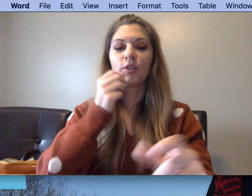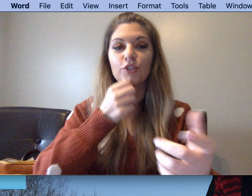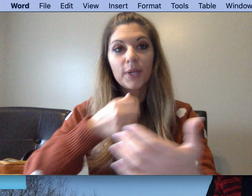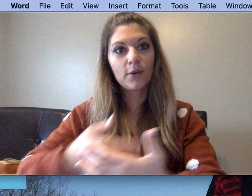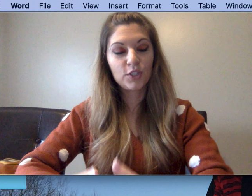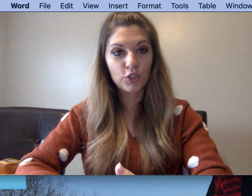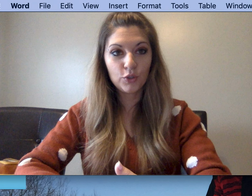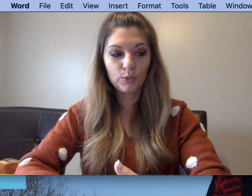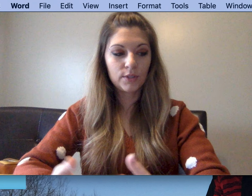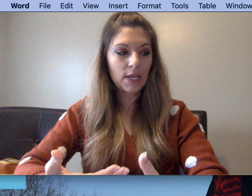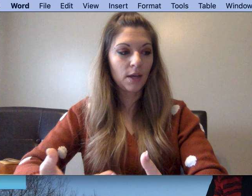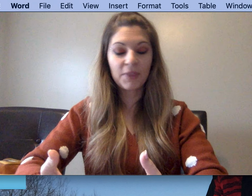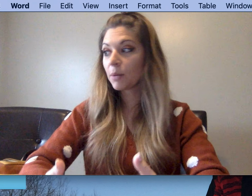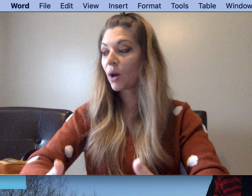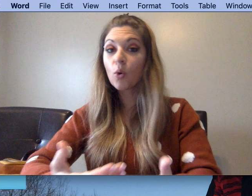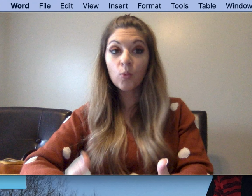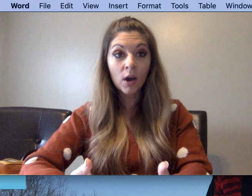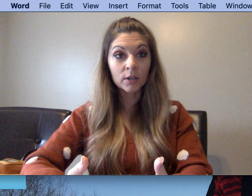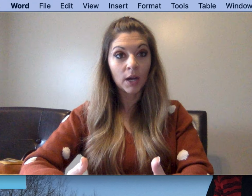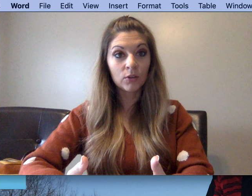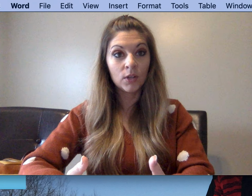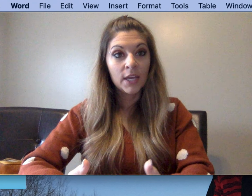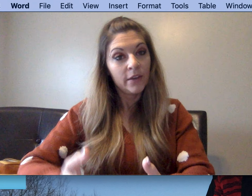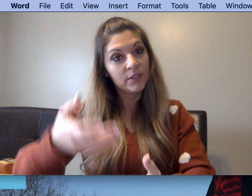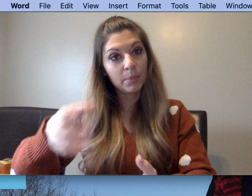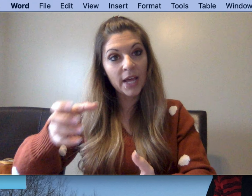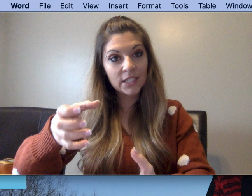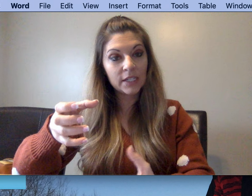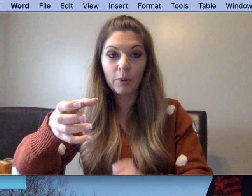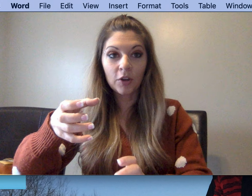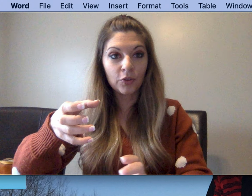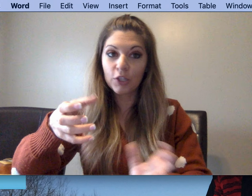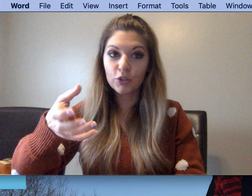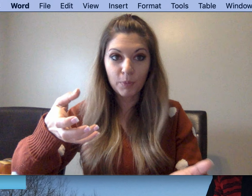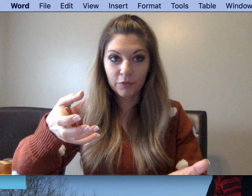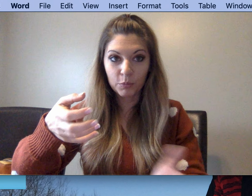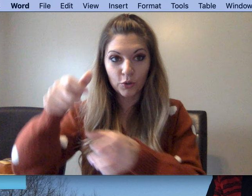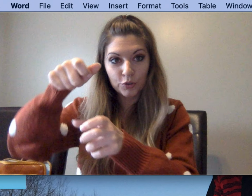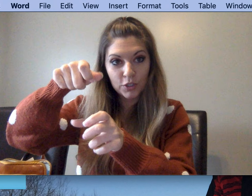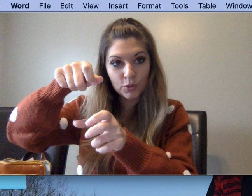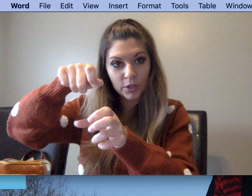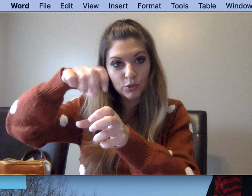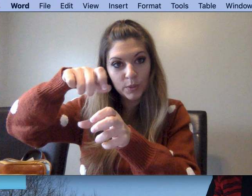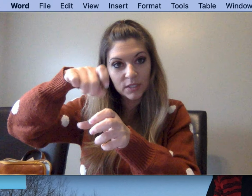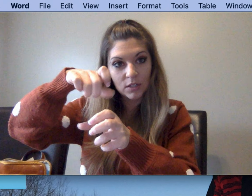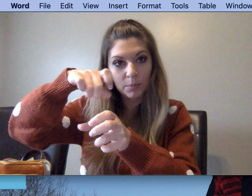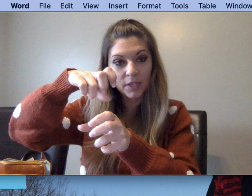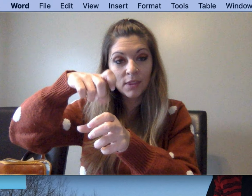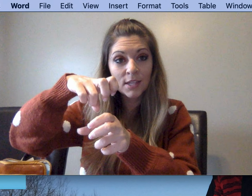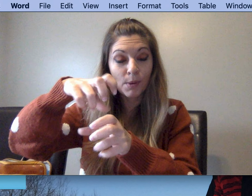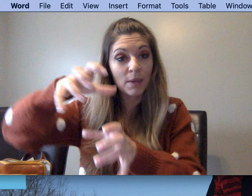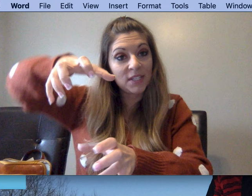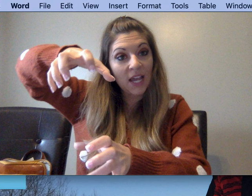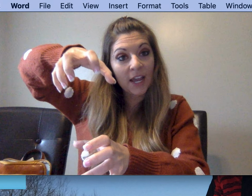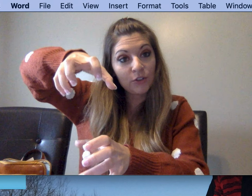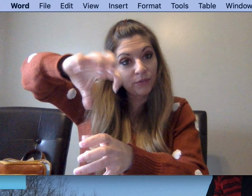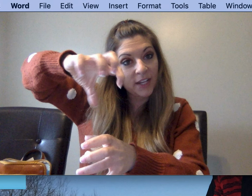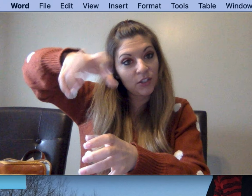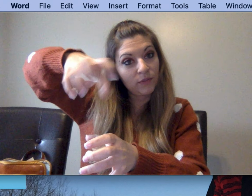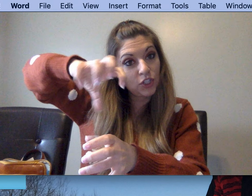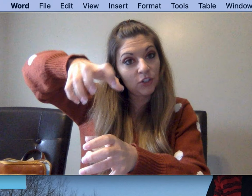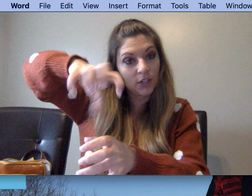know, you're showing how it's used. Think about a water bottle. If it's a plastic bottle that you just bought from the grocery store, you twist the top like this, but maybe it's a